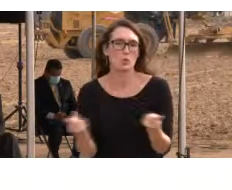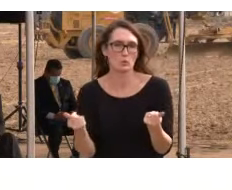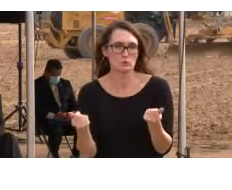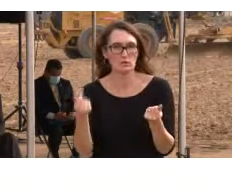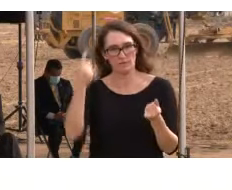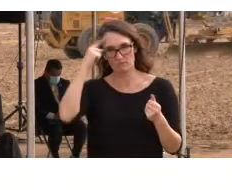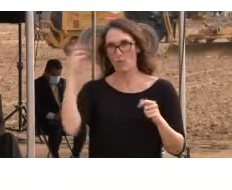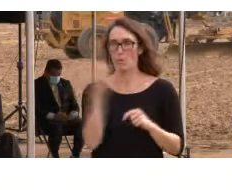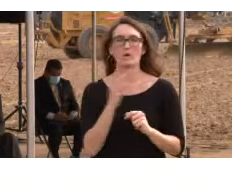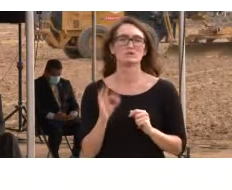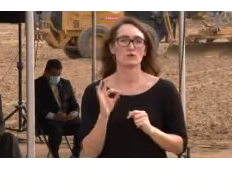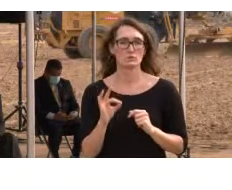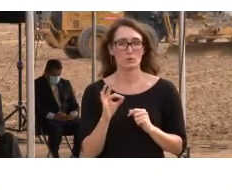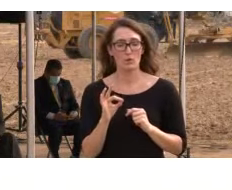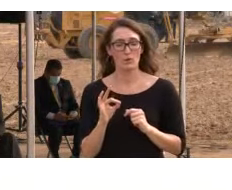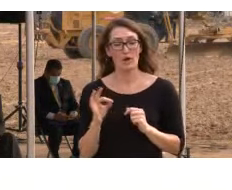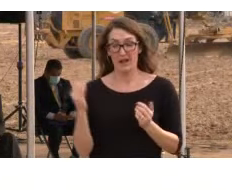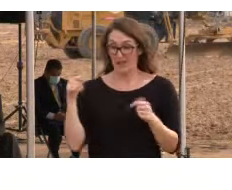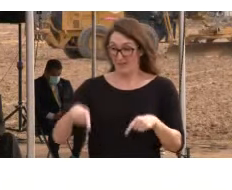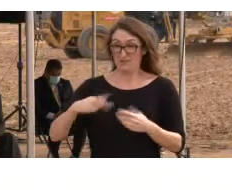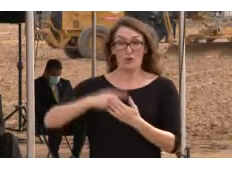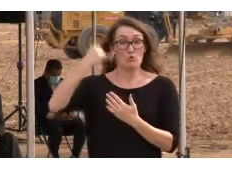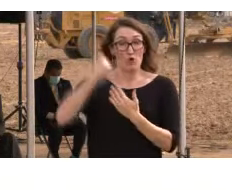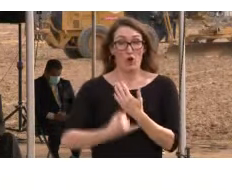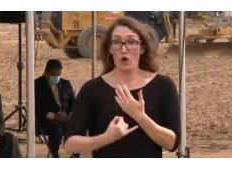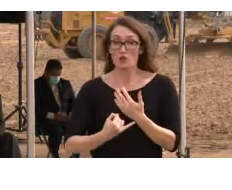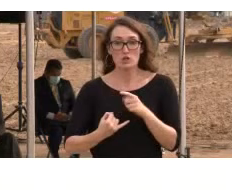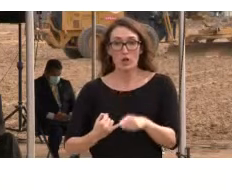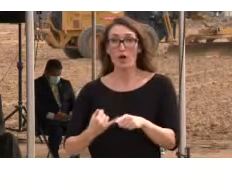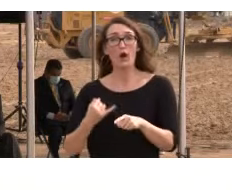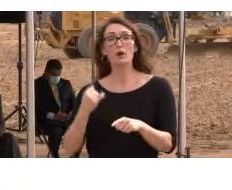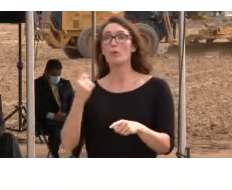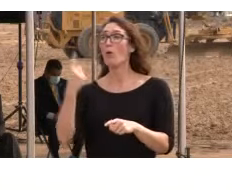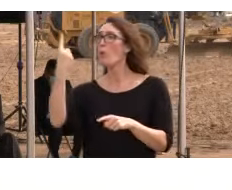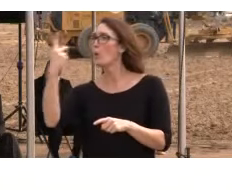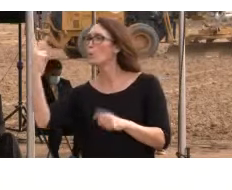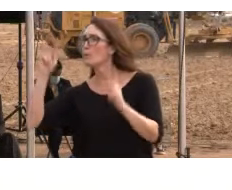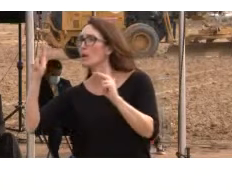created with many of you in mind,